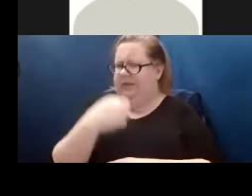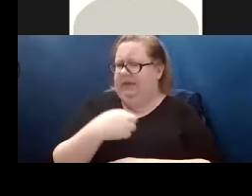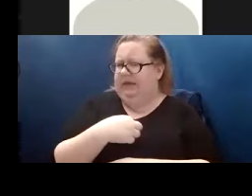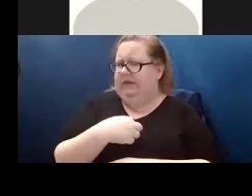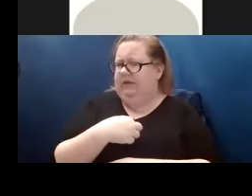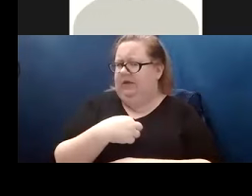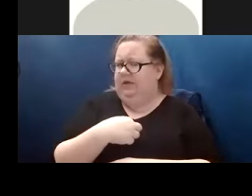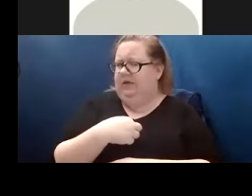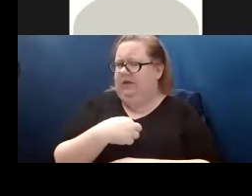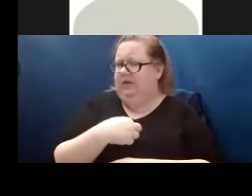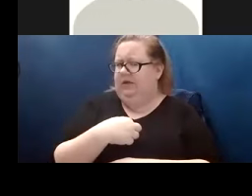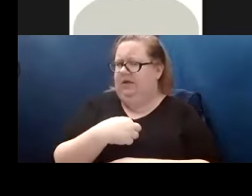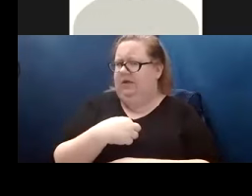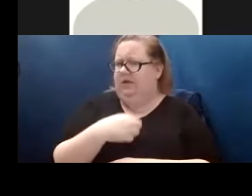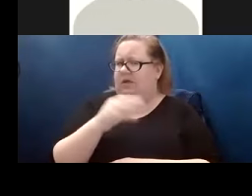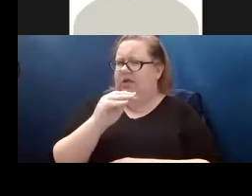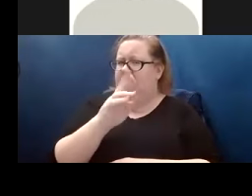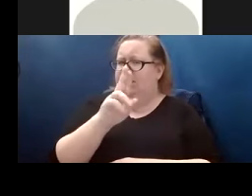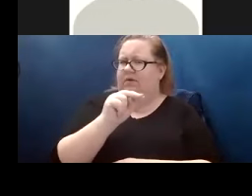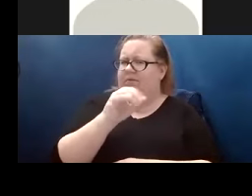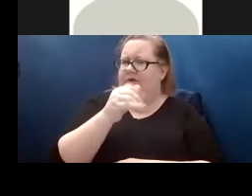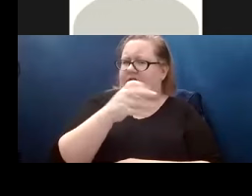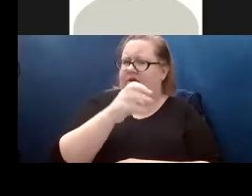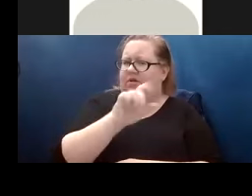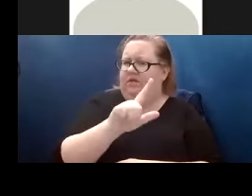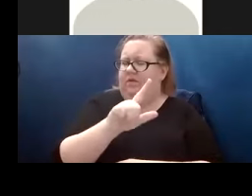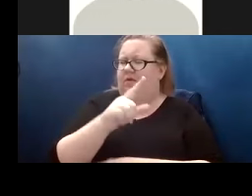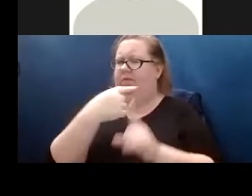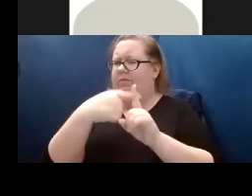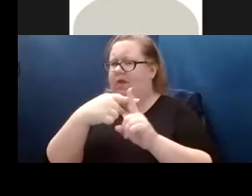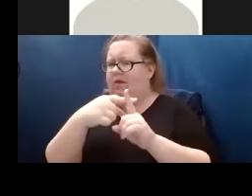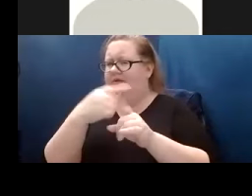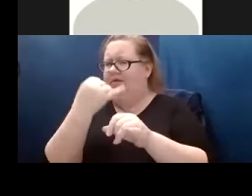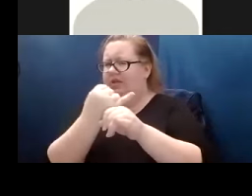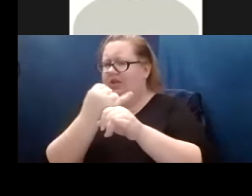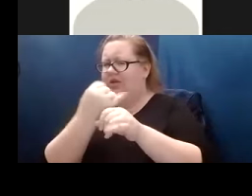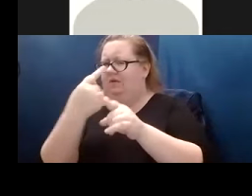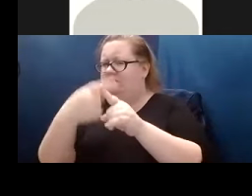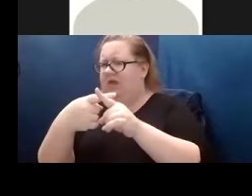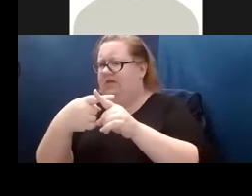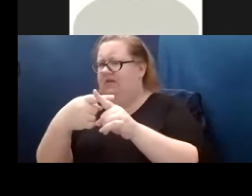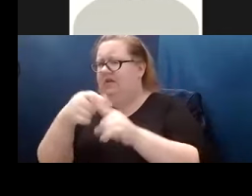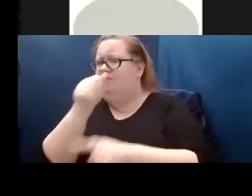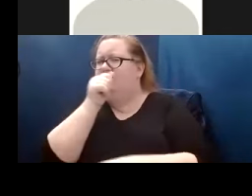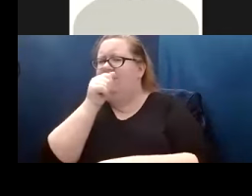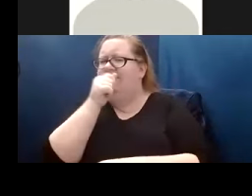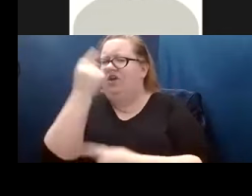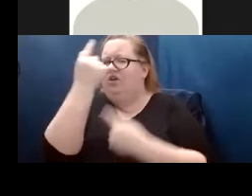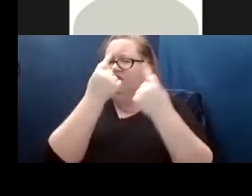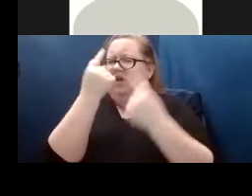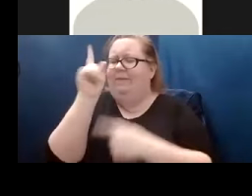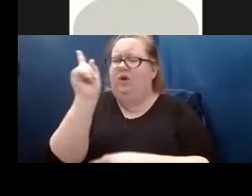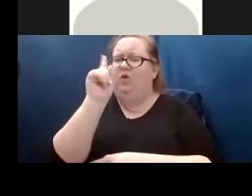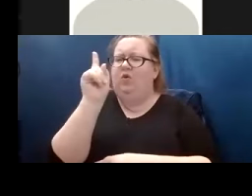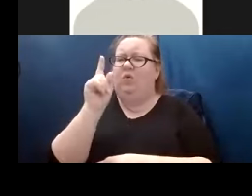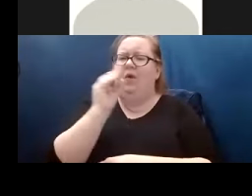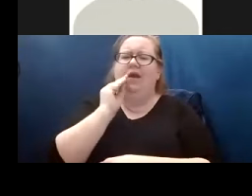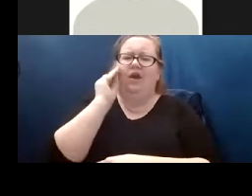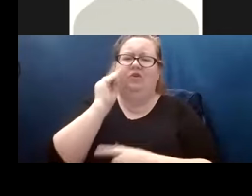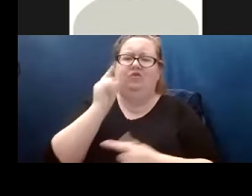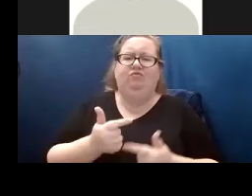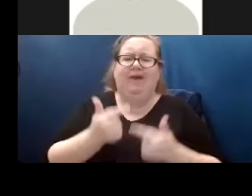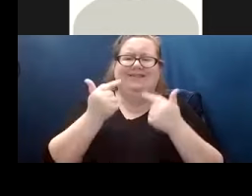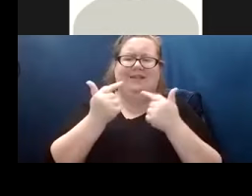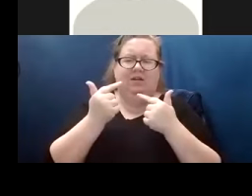So municipal plus institutional plus private. I'm just wondering where residential populations come into play